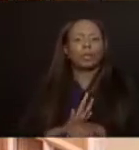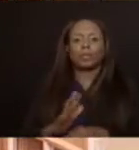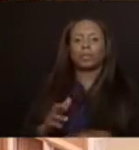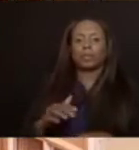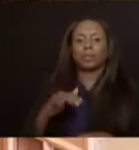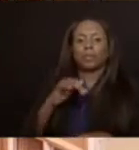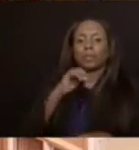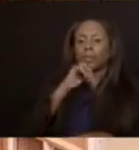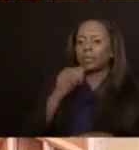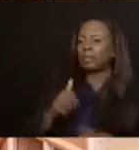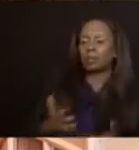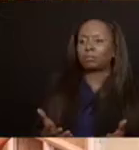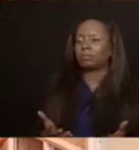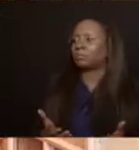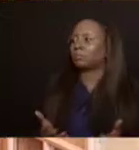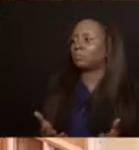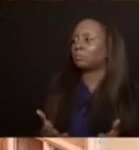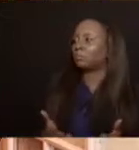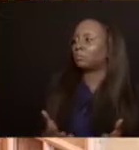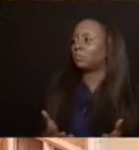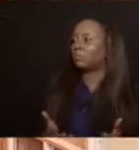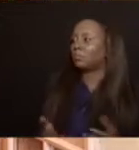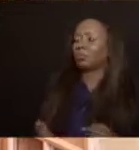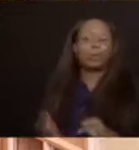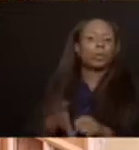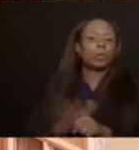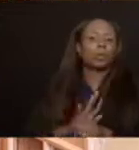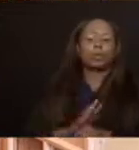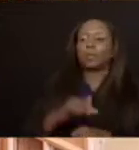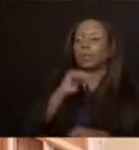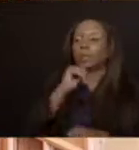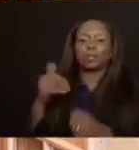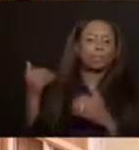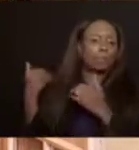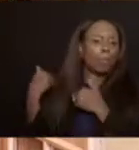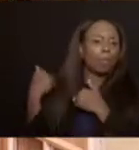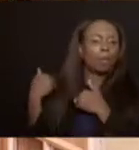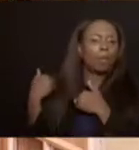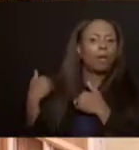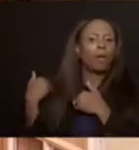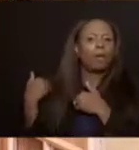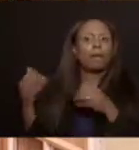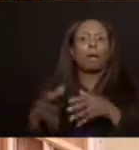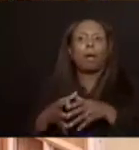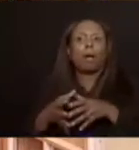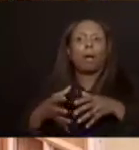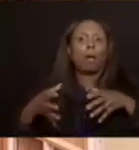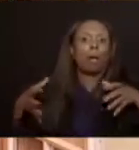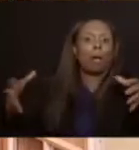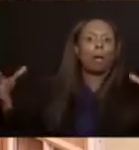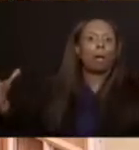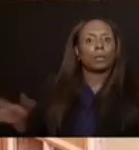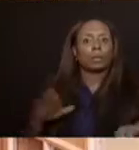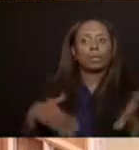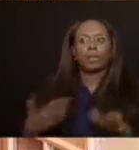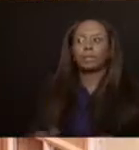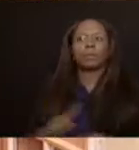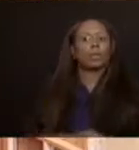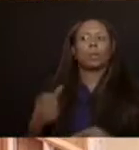largest responsible for the largest number of deaths in the country, but it is because you don't know who it will